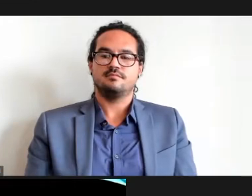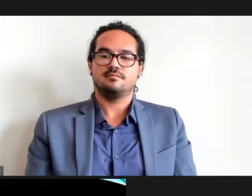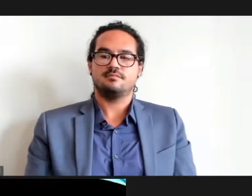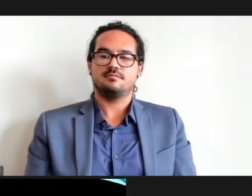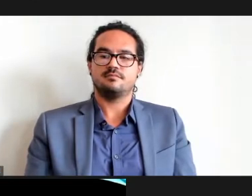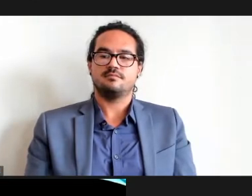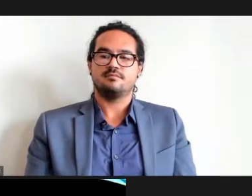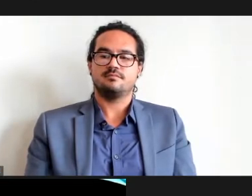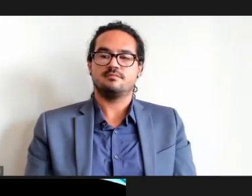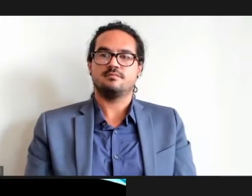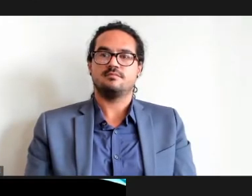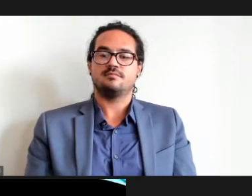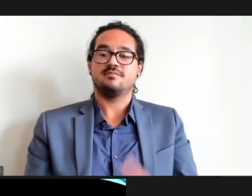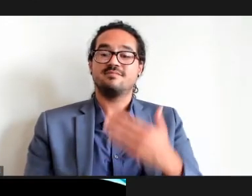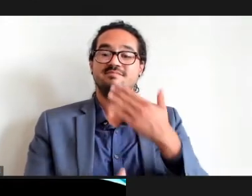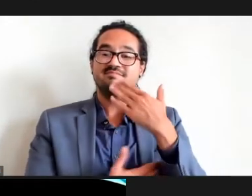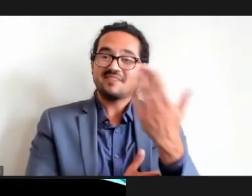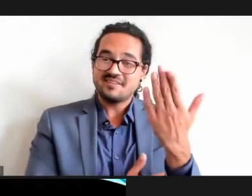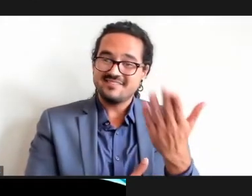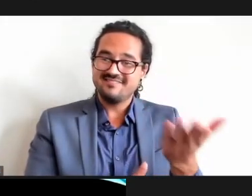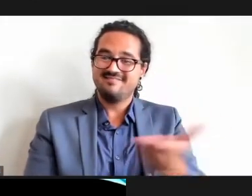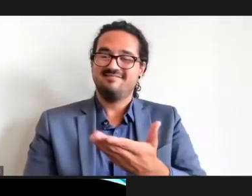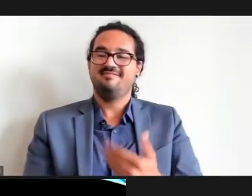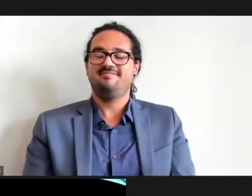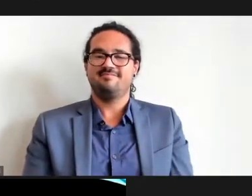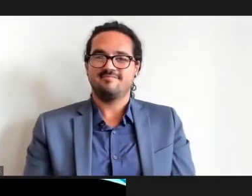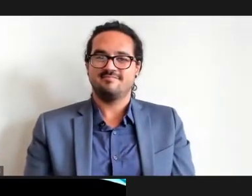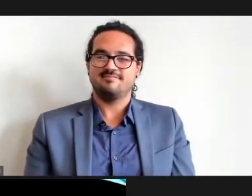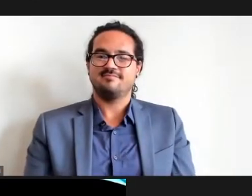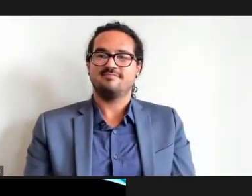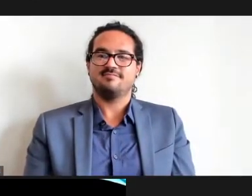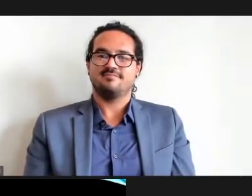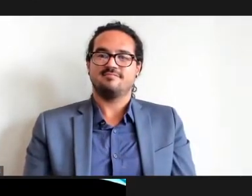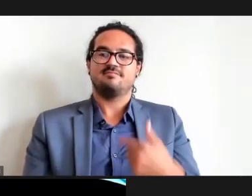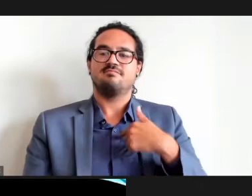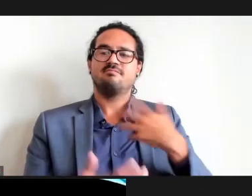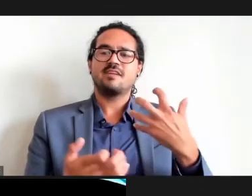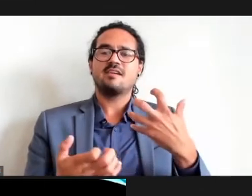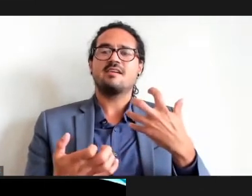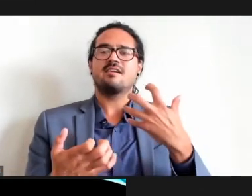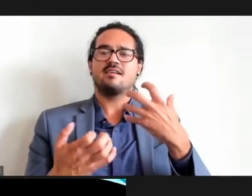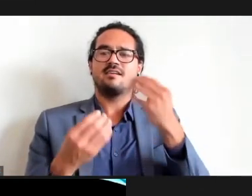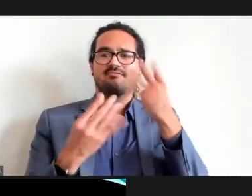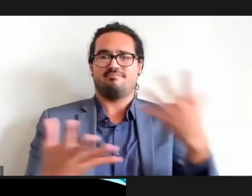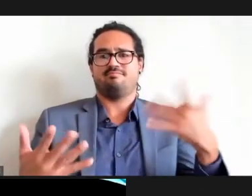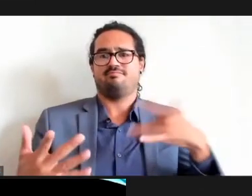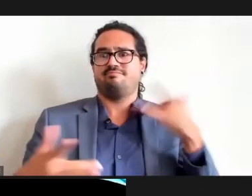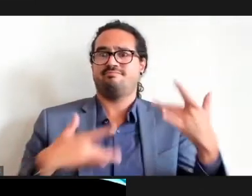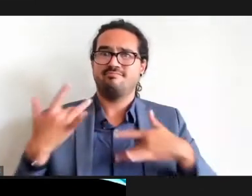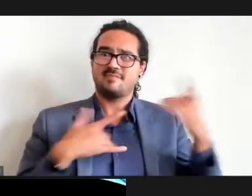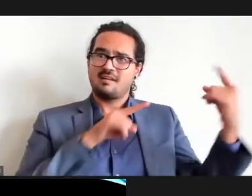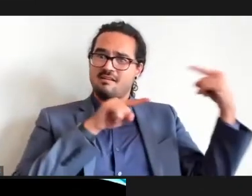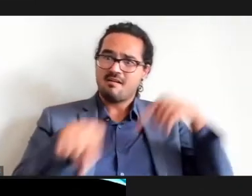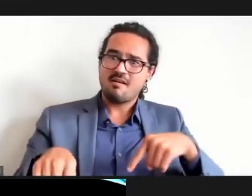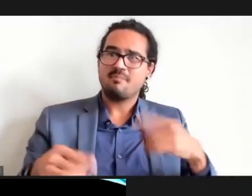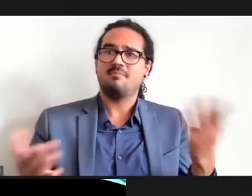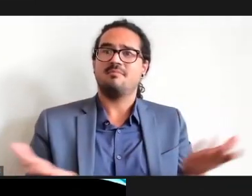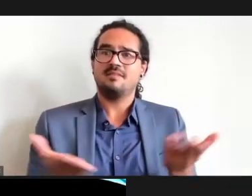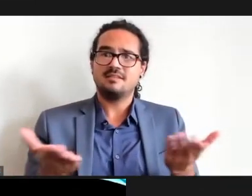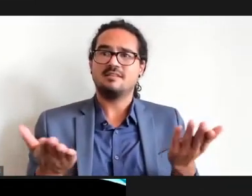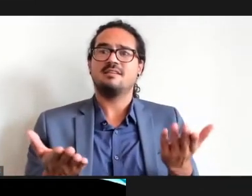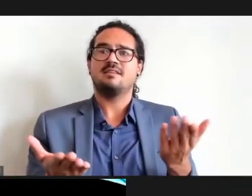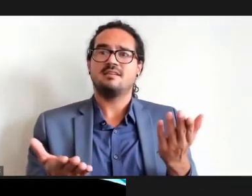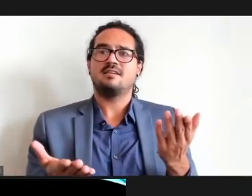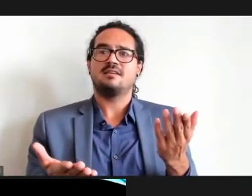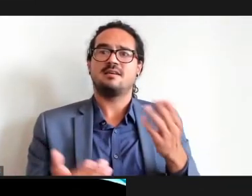Hey, good morning, everybody. First, I want to say we're excited to be here at Point Rez Seashore. We're looking